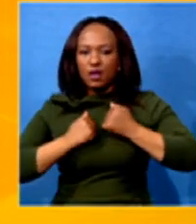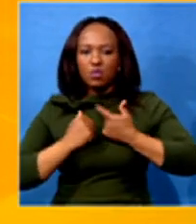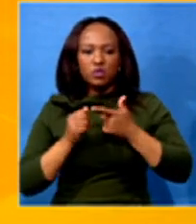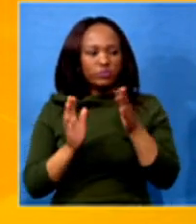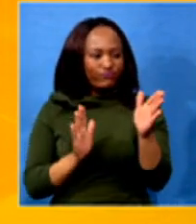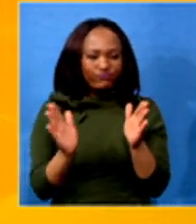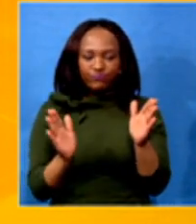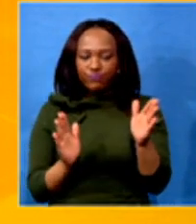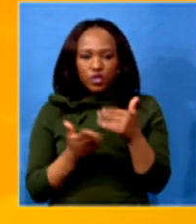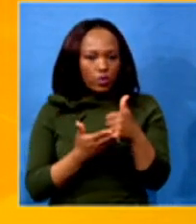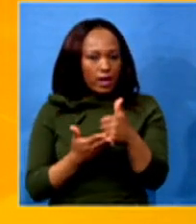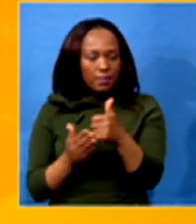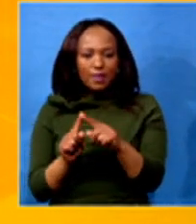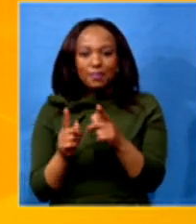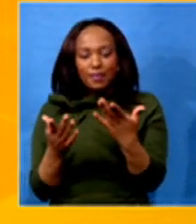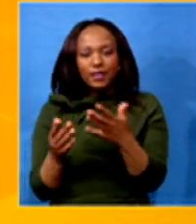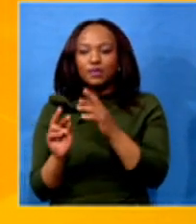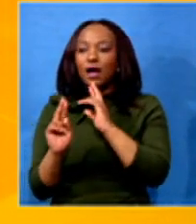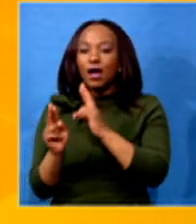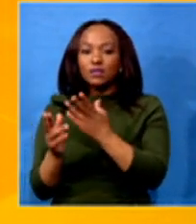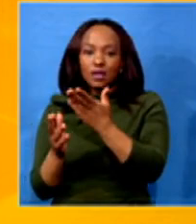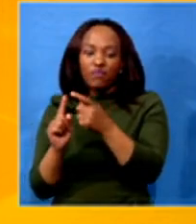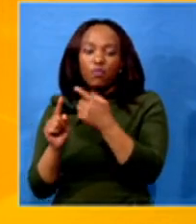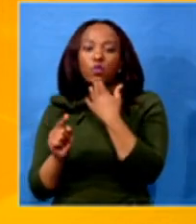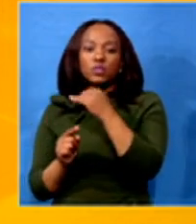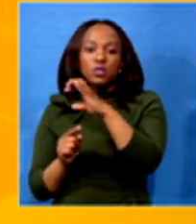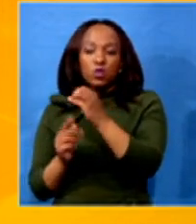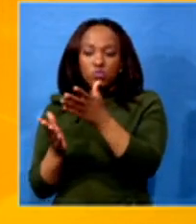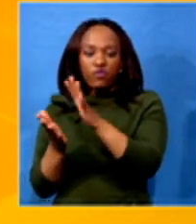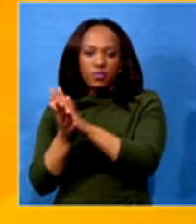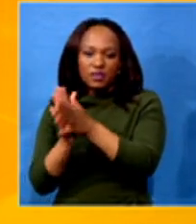facilitate as far as we can. But those are the answers from the CEO of SASSA. Let's take a quick break.